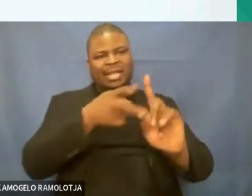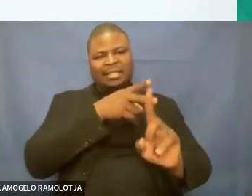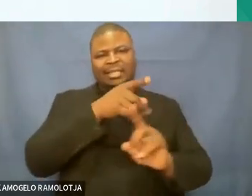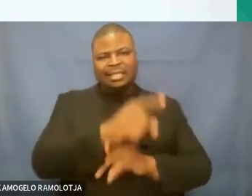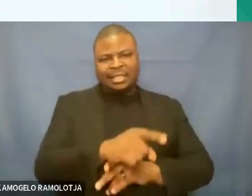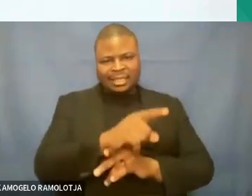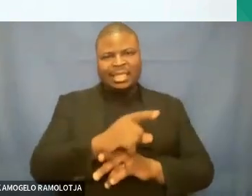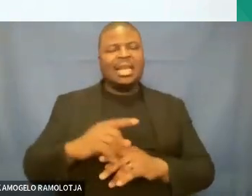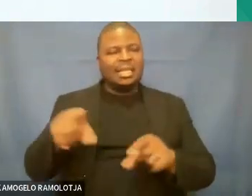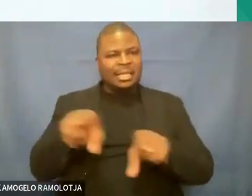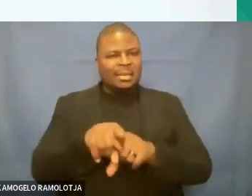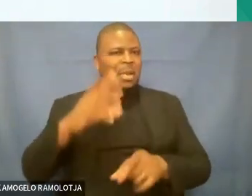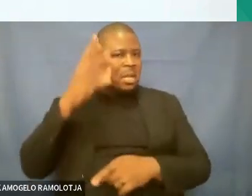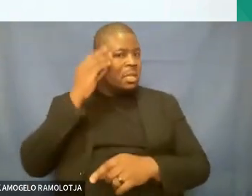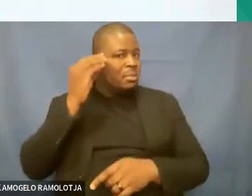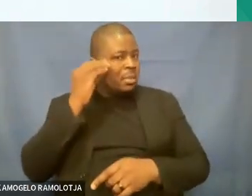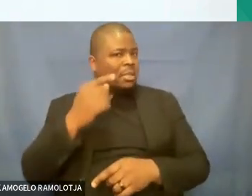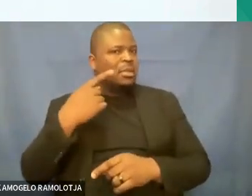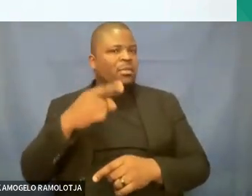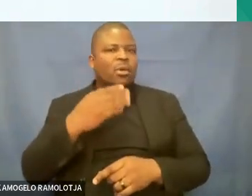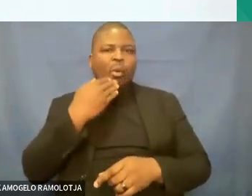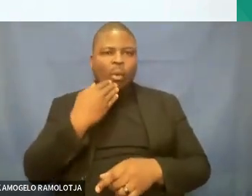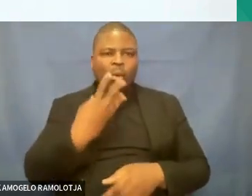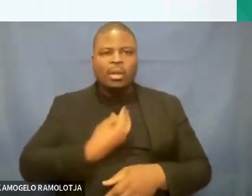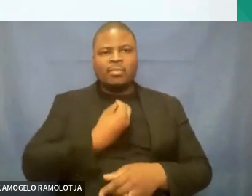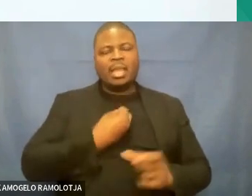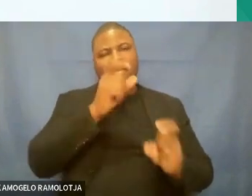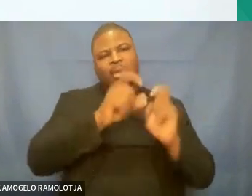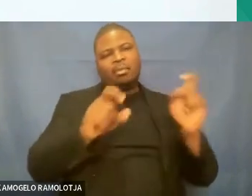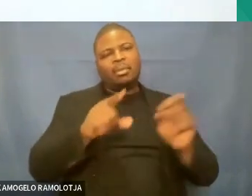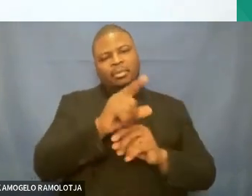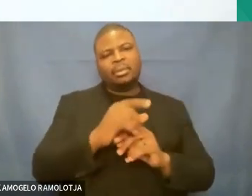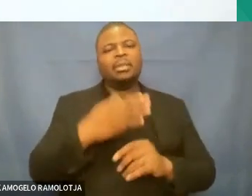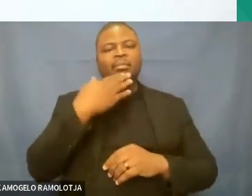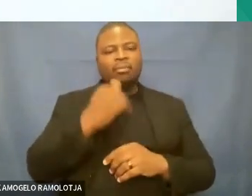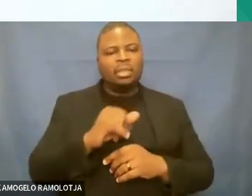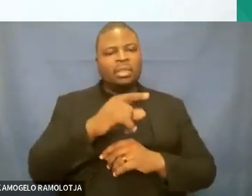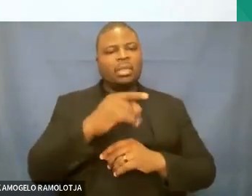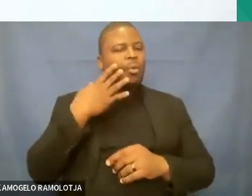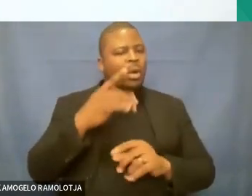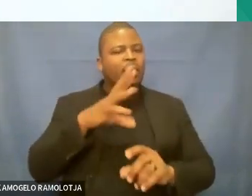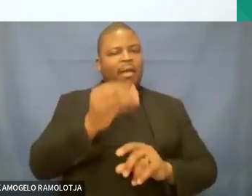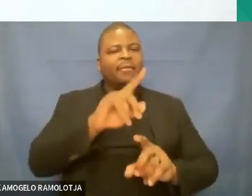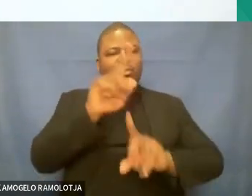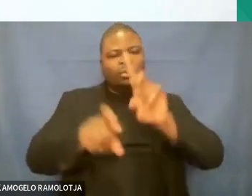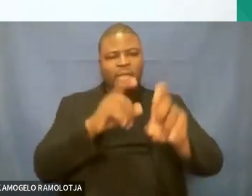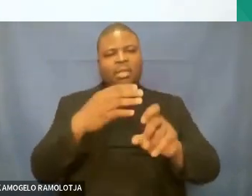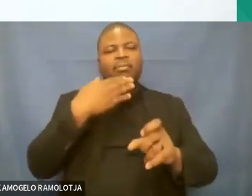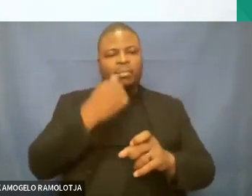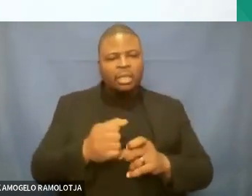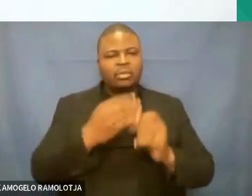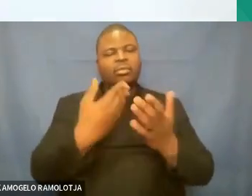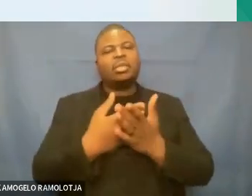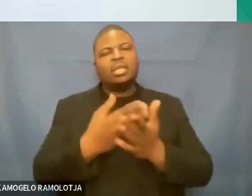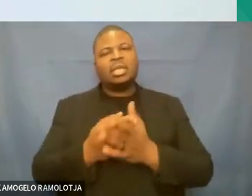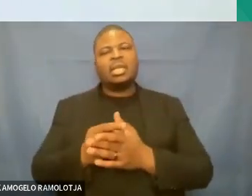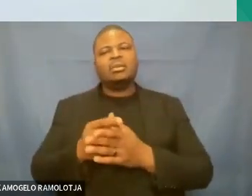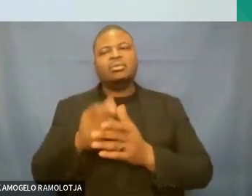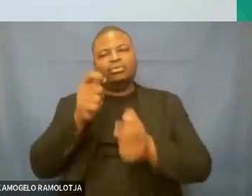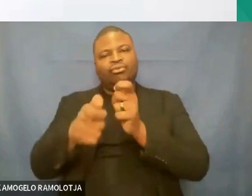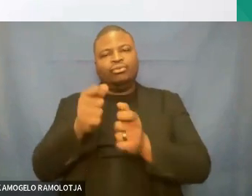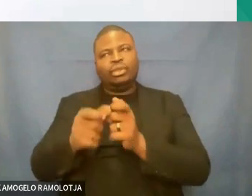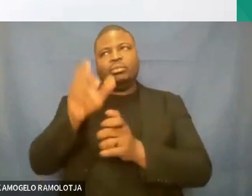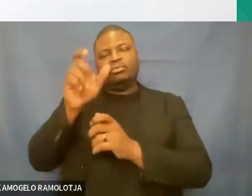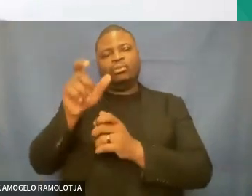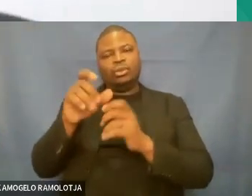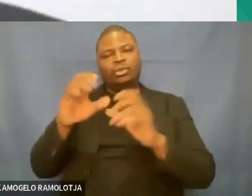and young people. I do request that if you have any questions for Anke, please feel free to put it in the chat. Welcome, Anke. Over to you.